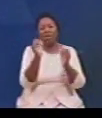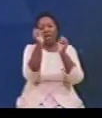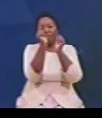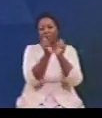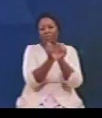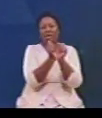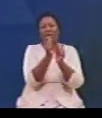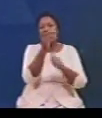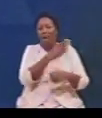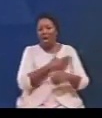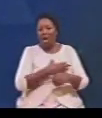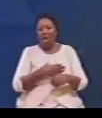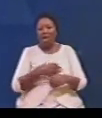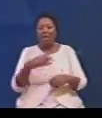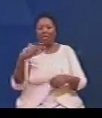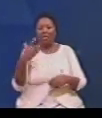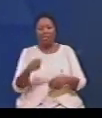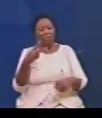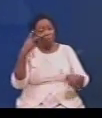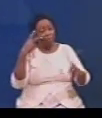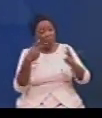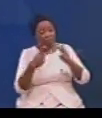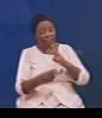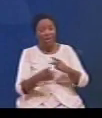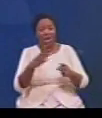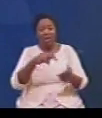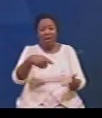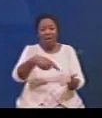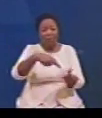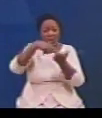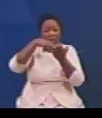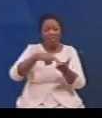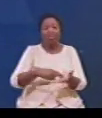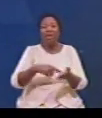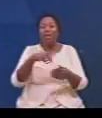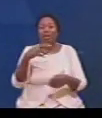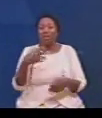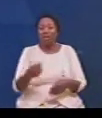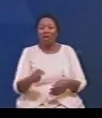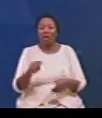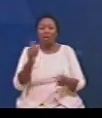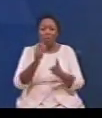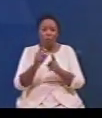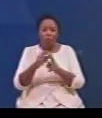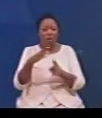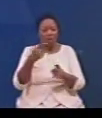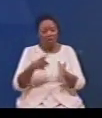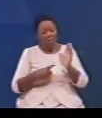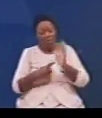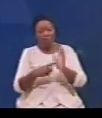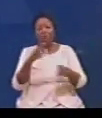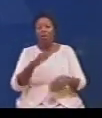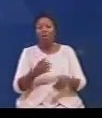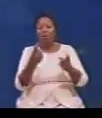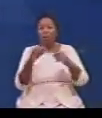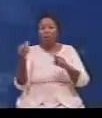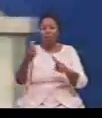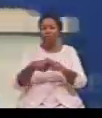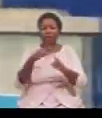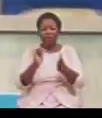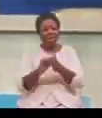captivity. And the prophet, the representative, the word, the revelation coming from